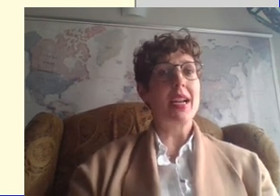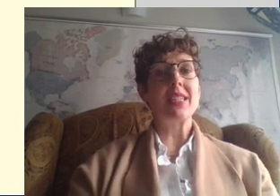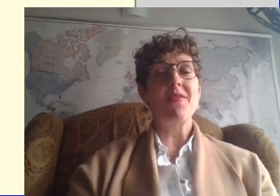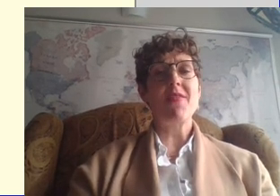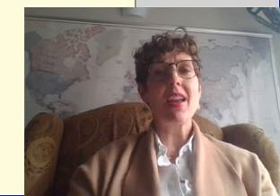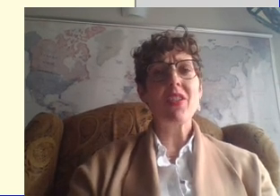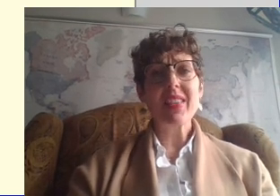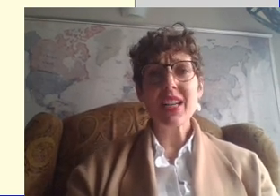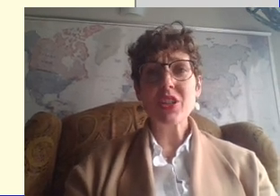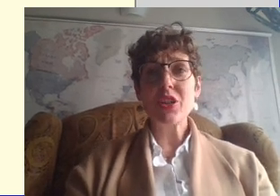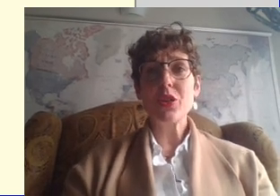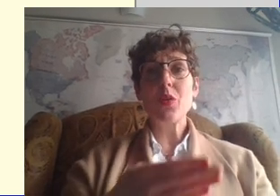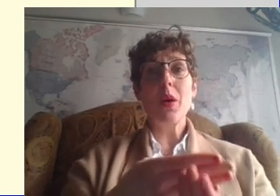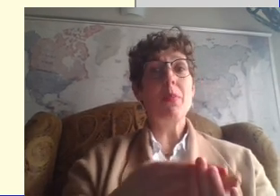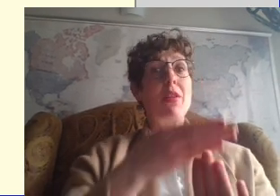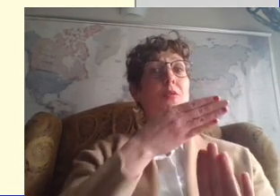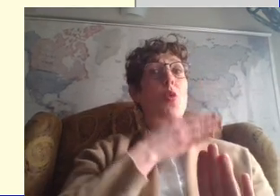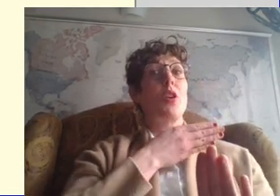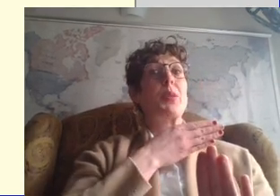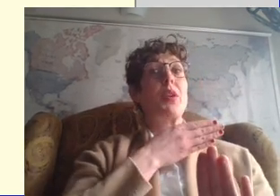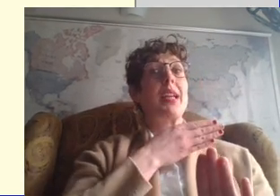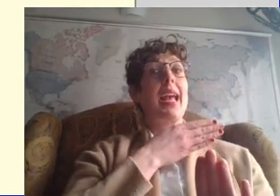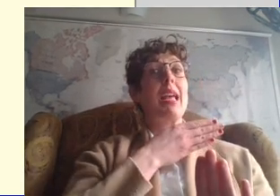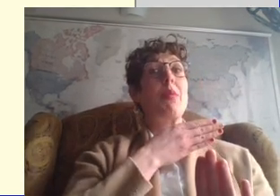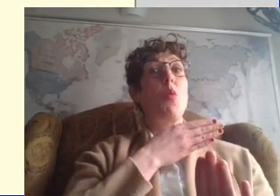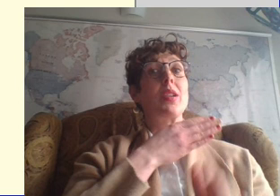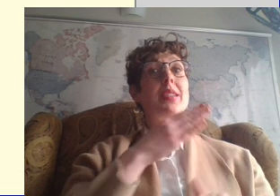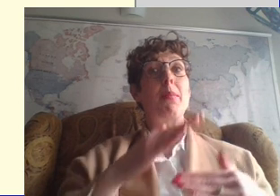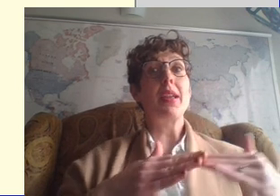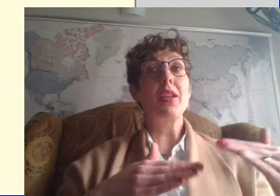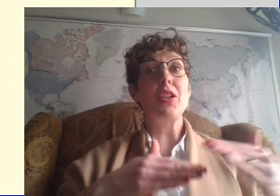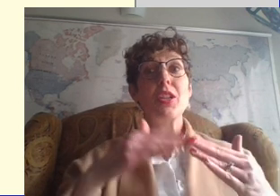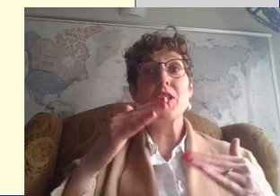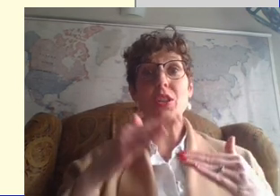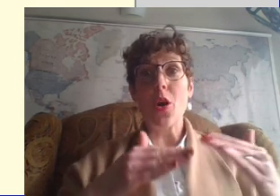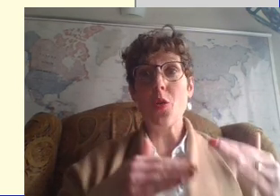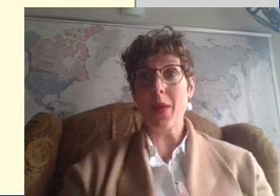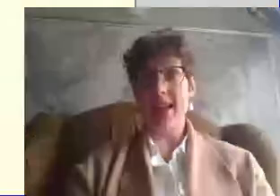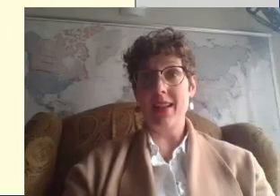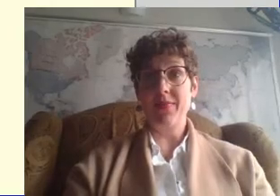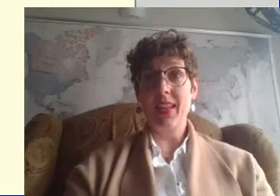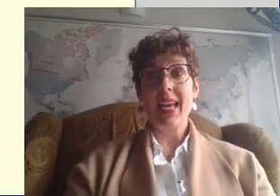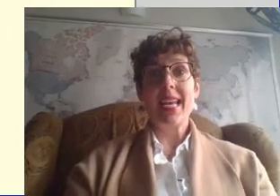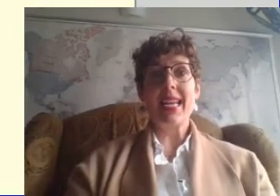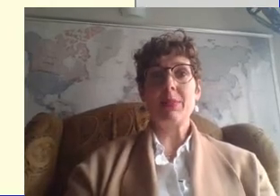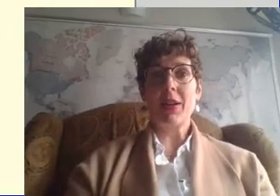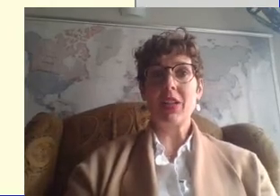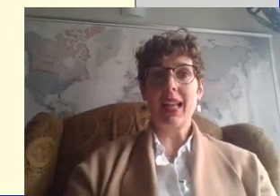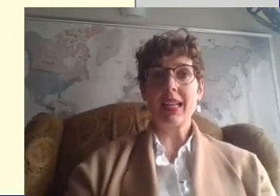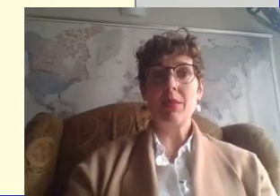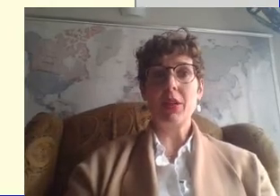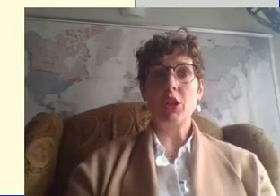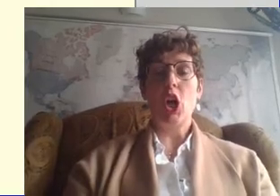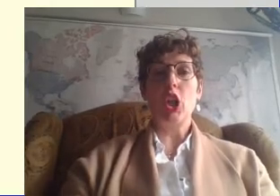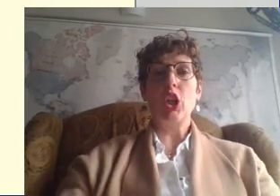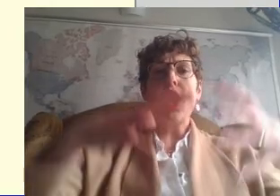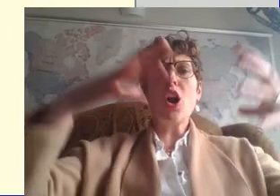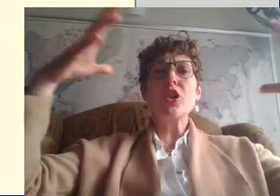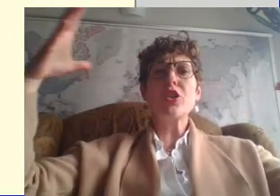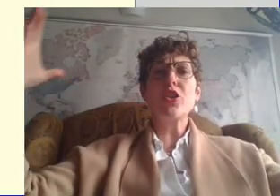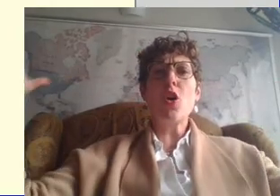One of Brennan's favorite things to do before spring came was to build a snowman. He especially liked to